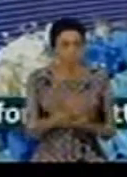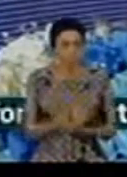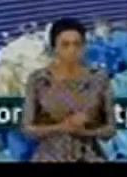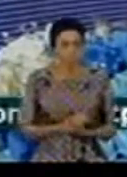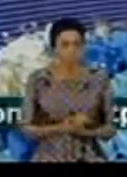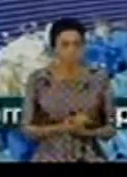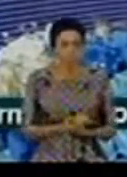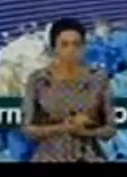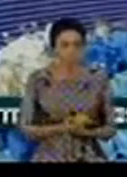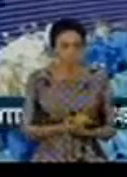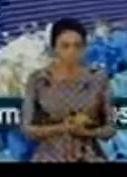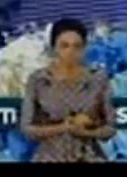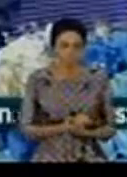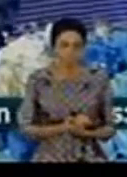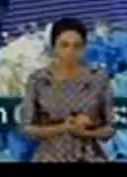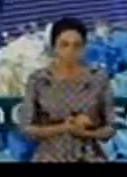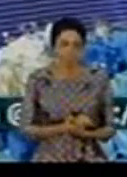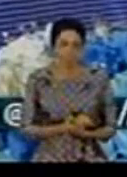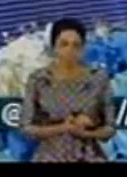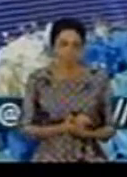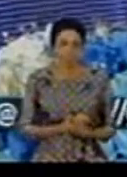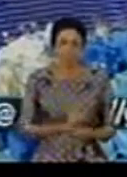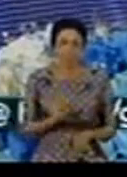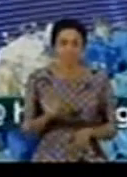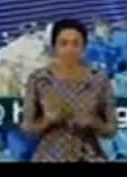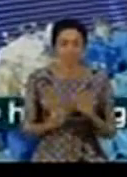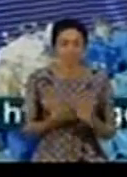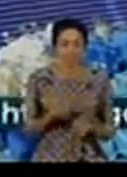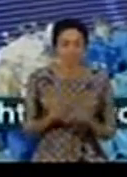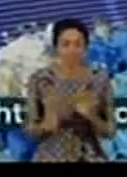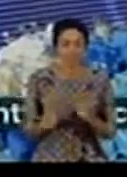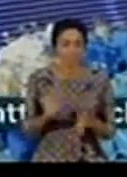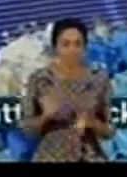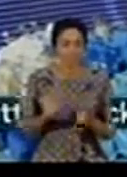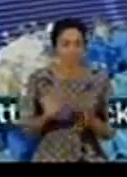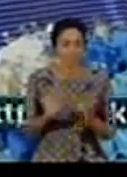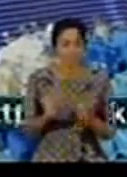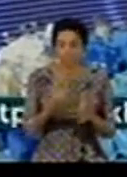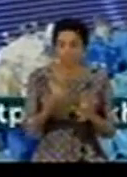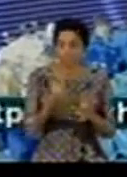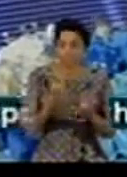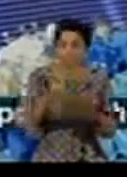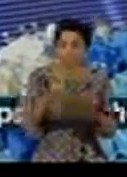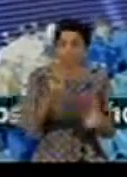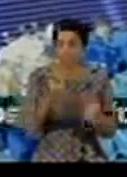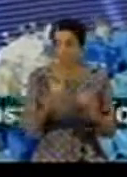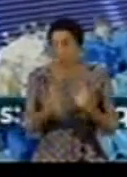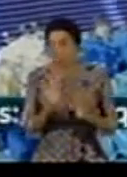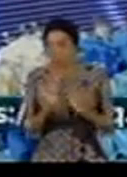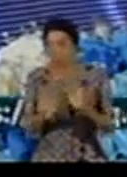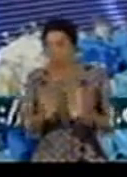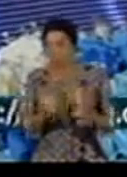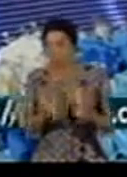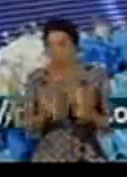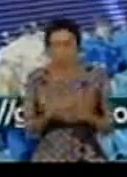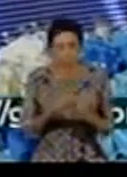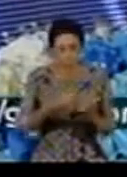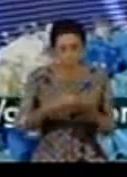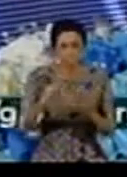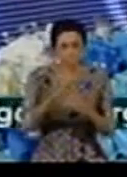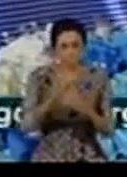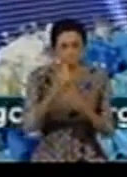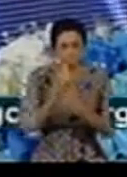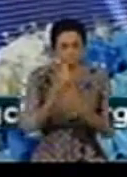Those online, also check up yourself where you are there. And then when you see your